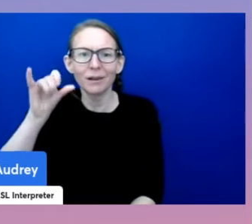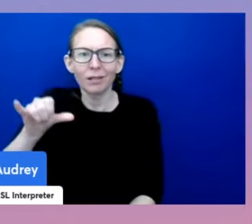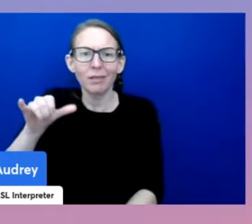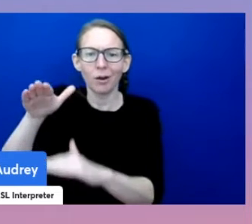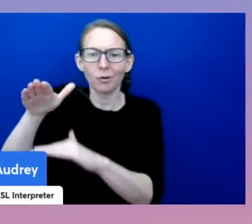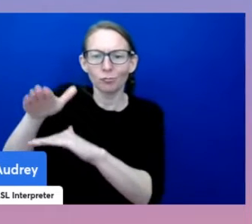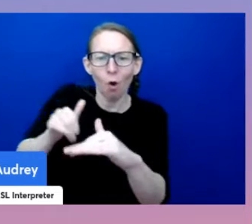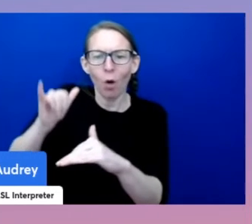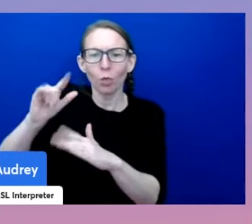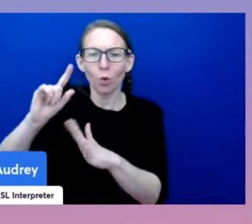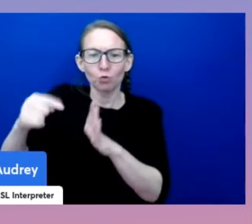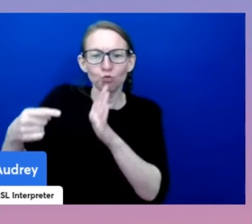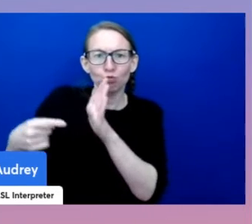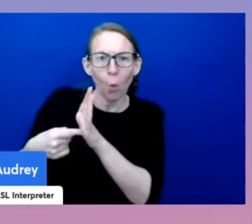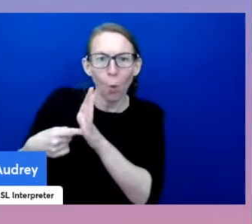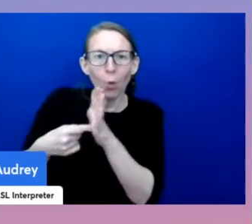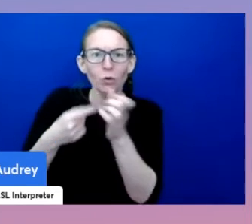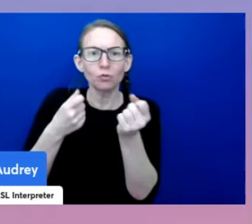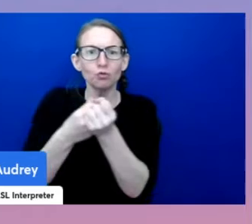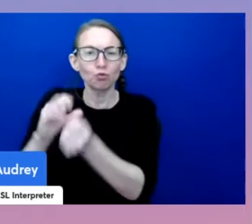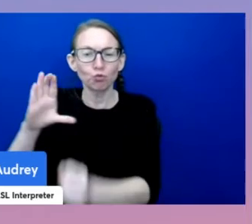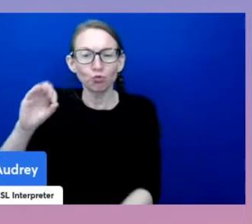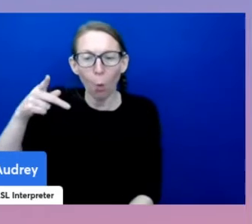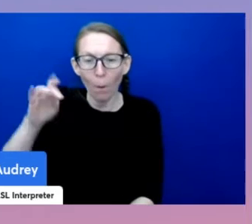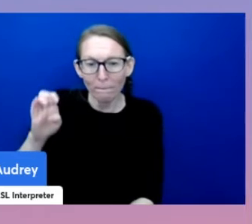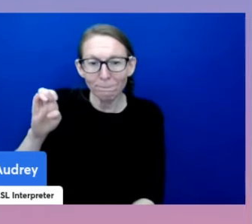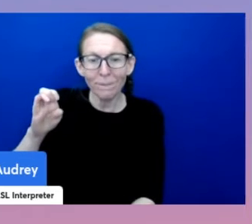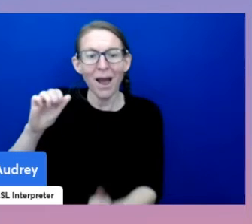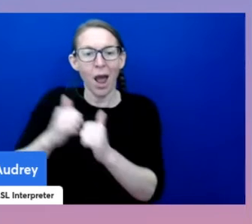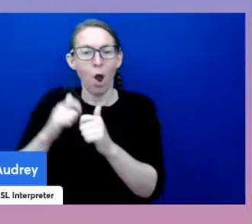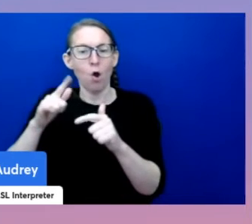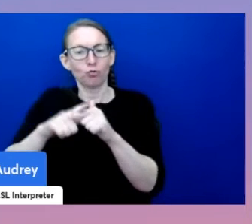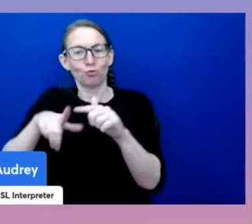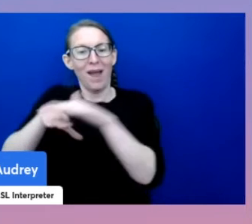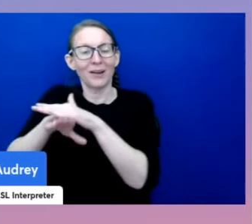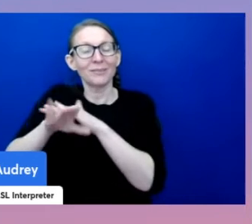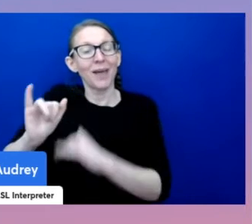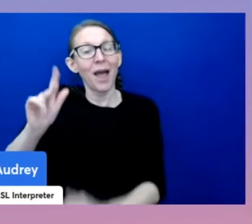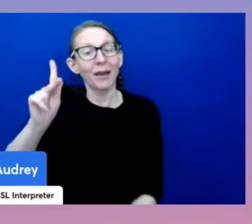the KMIP, and then how to create the